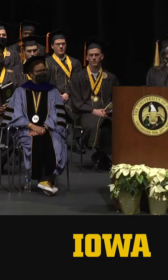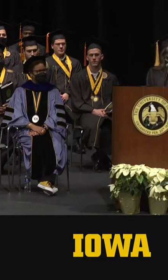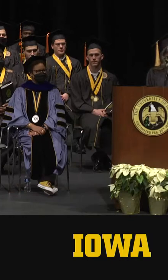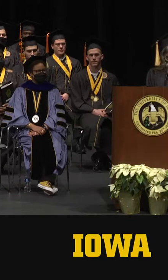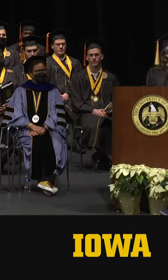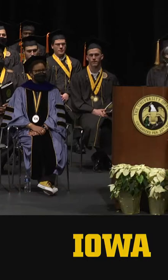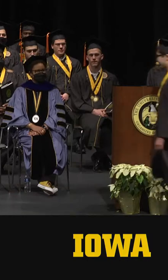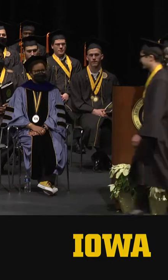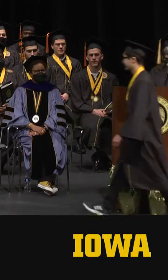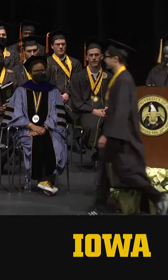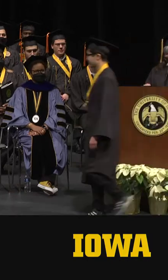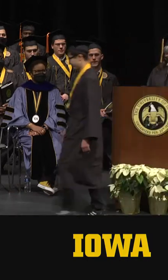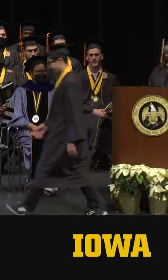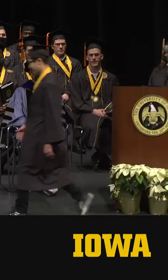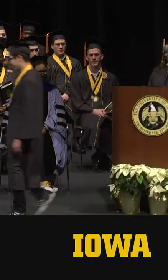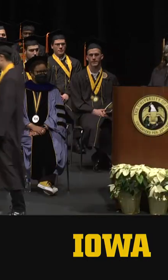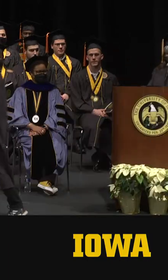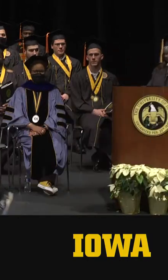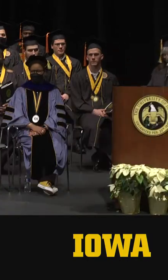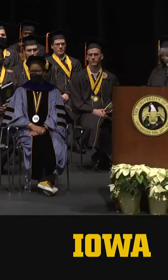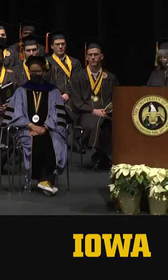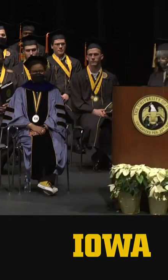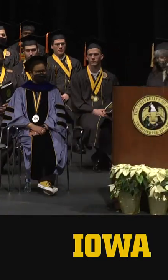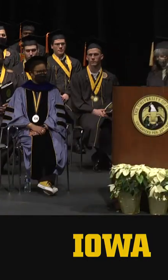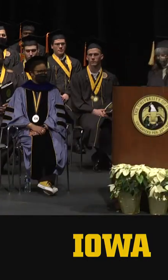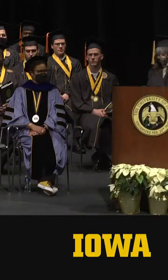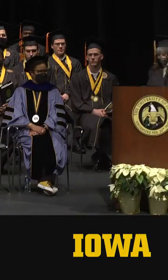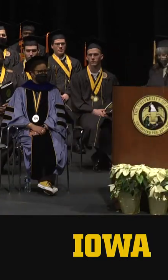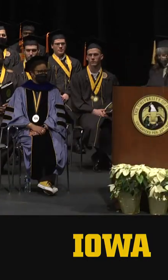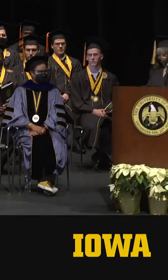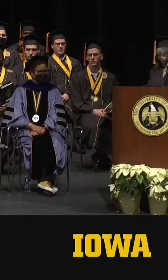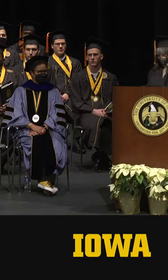Lauren Hayashi Testa.